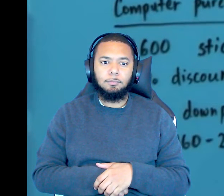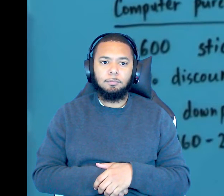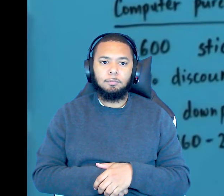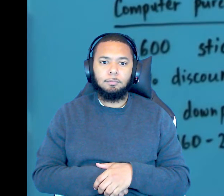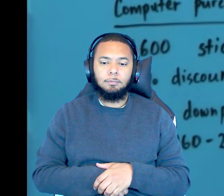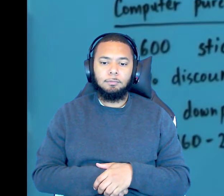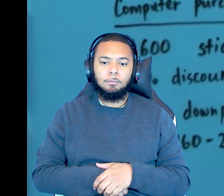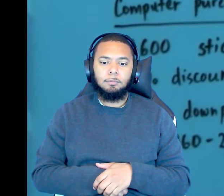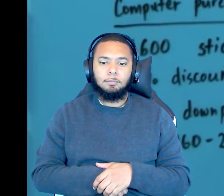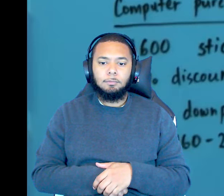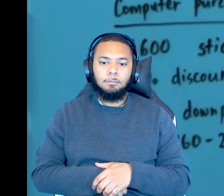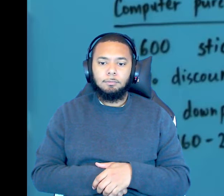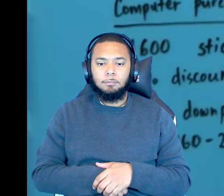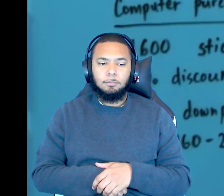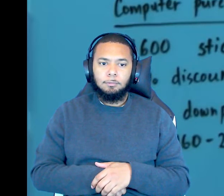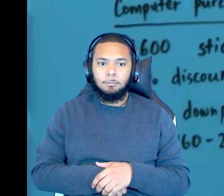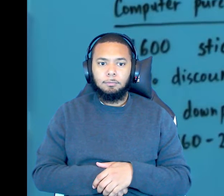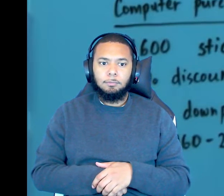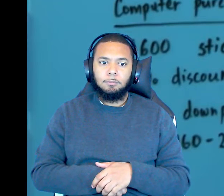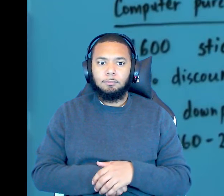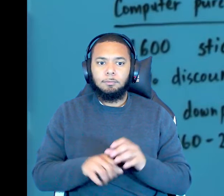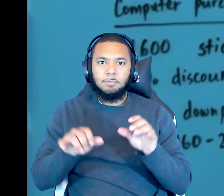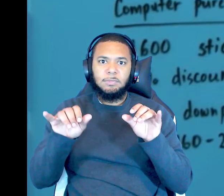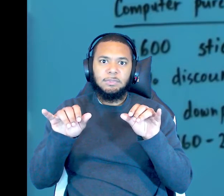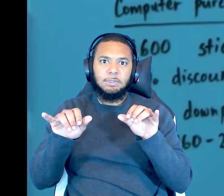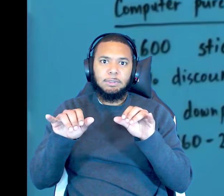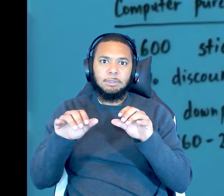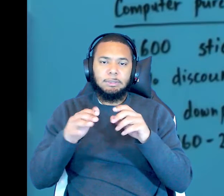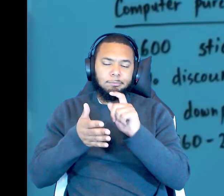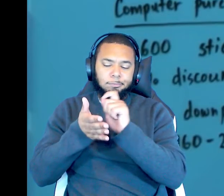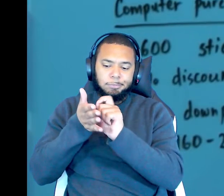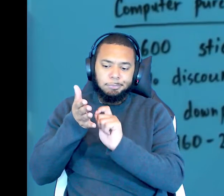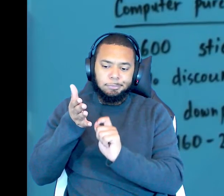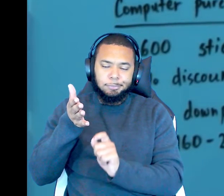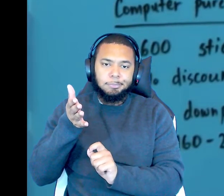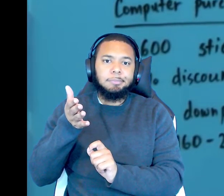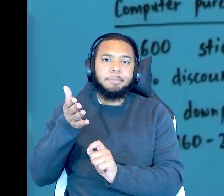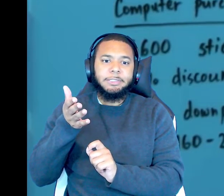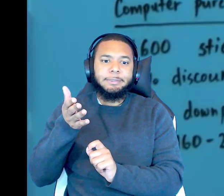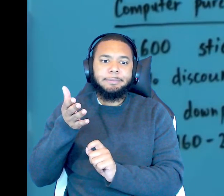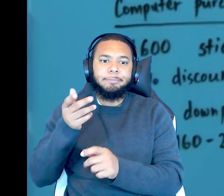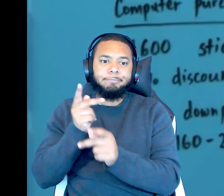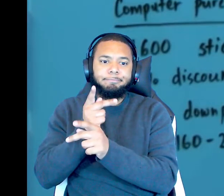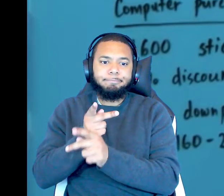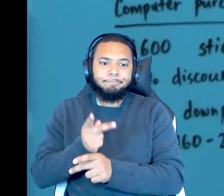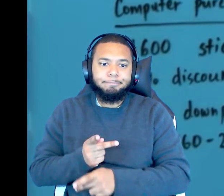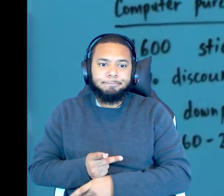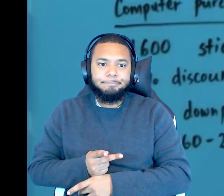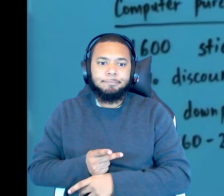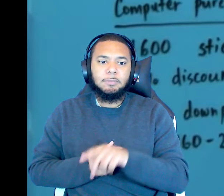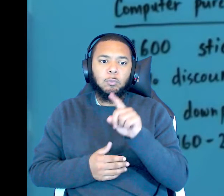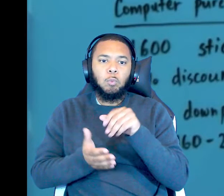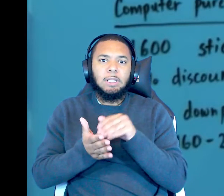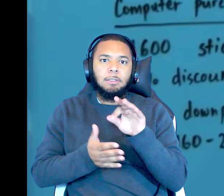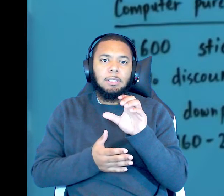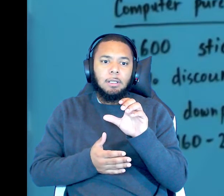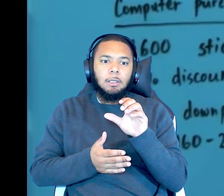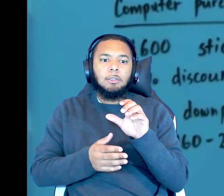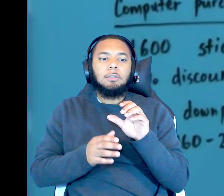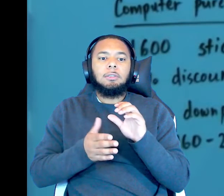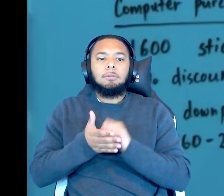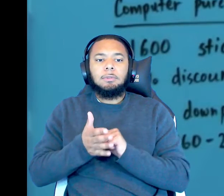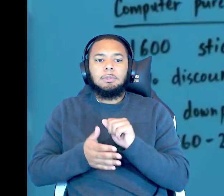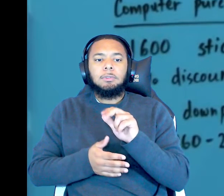So using the standard algorithm here, you can do 1,900 minus 380 gives you